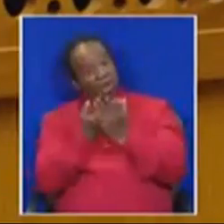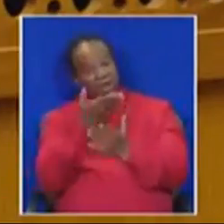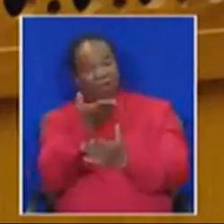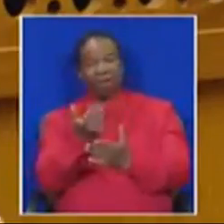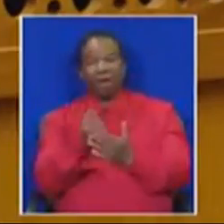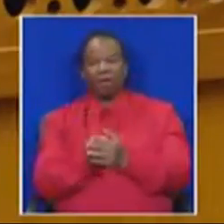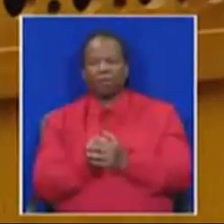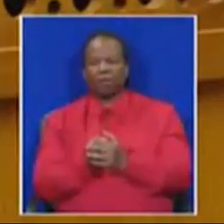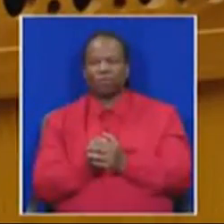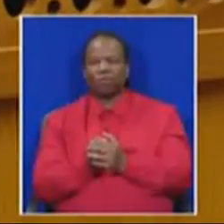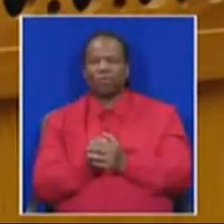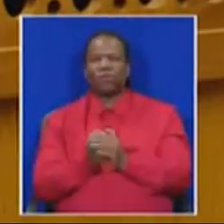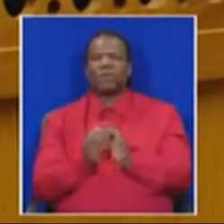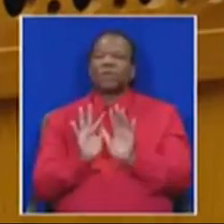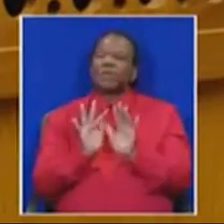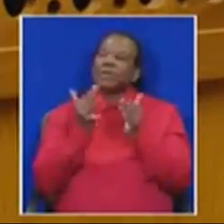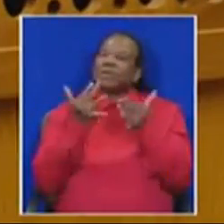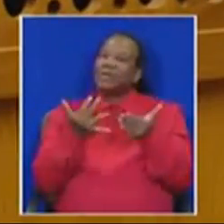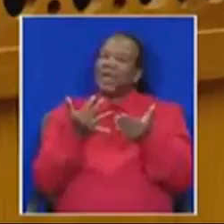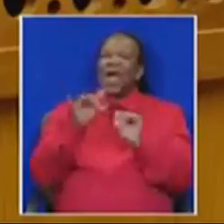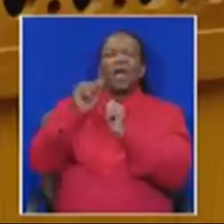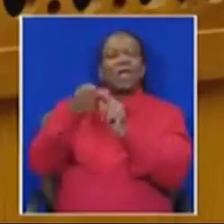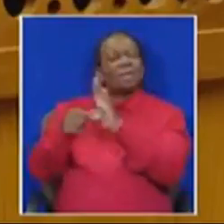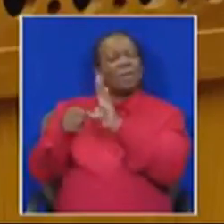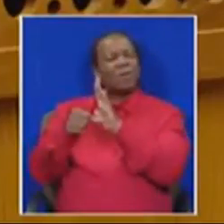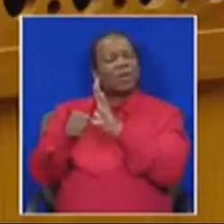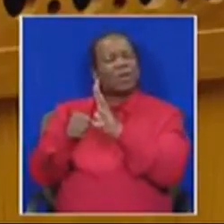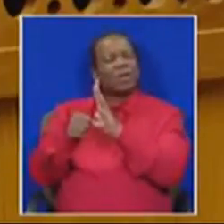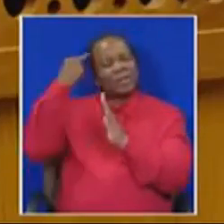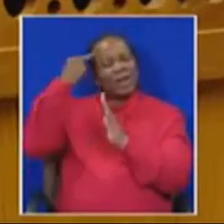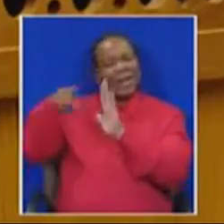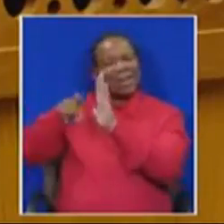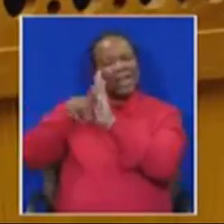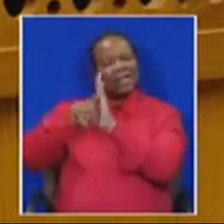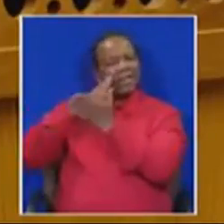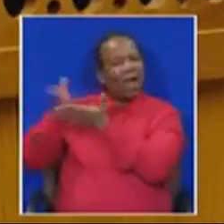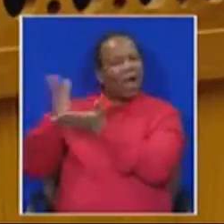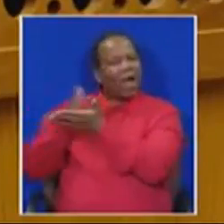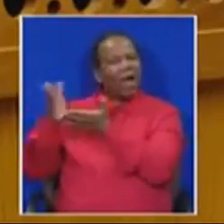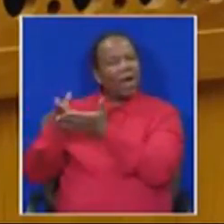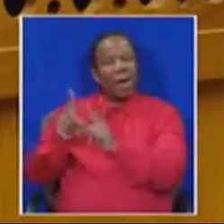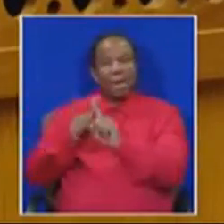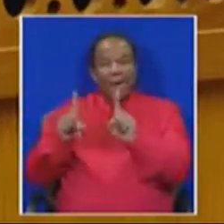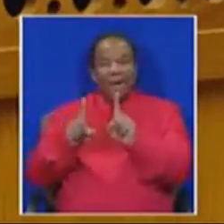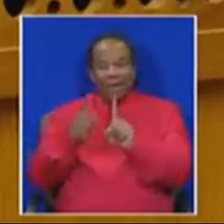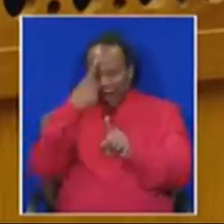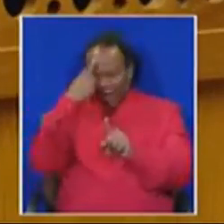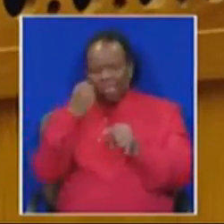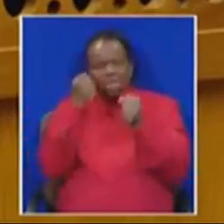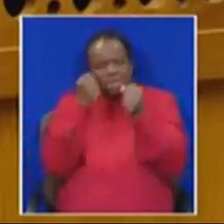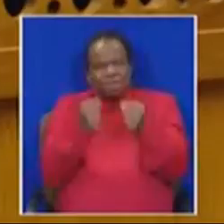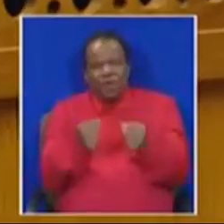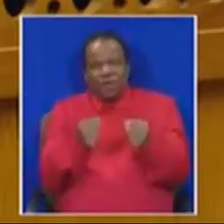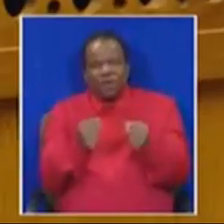As we rid our minds of all negativity, we should reaffirm our belief that South